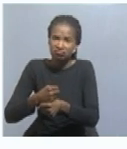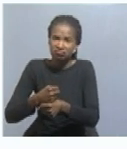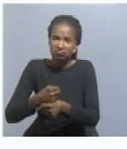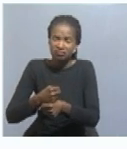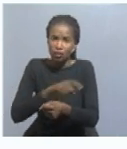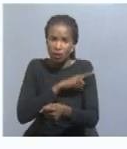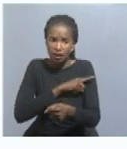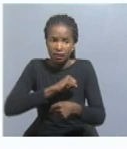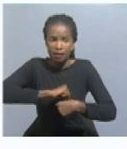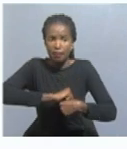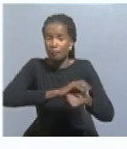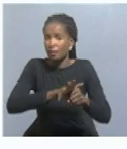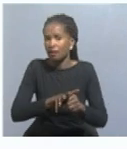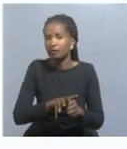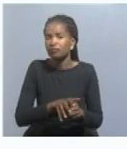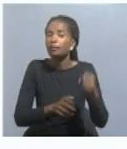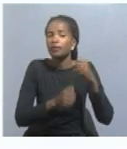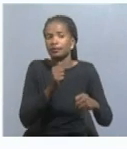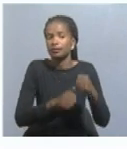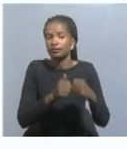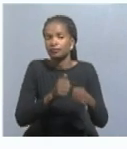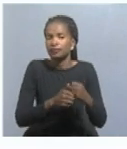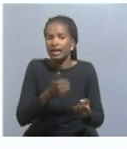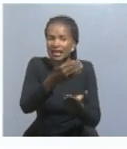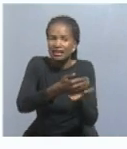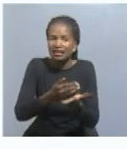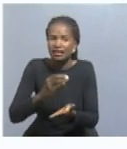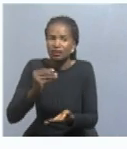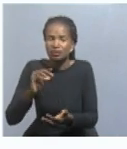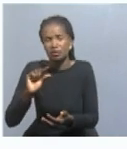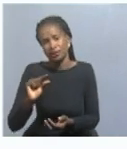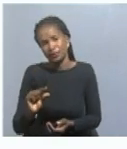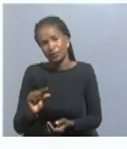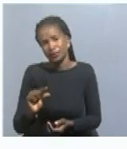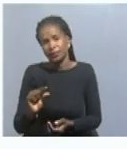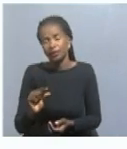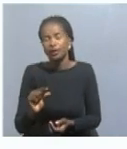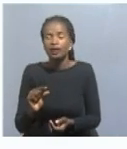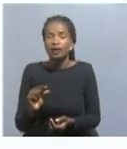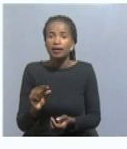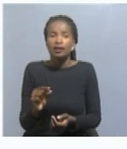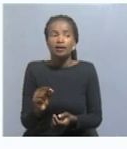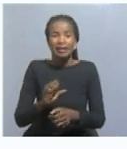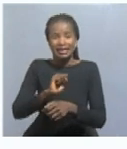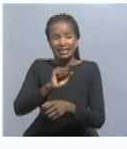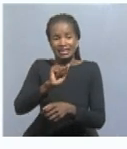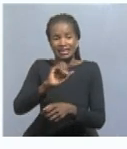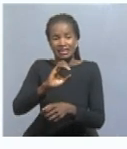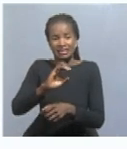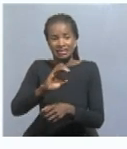result of COVID-19. But also what we are looking at is also to ensure that we